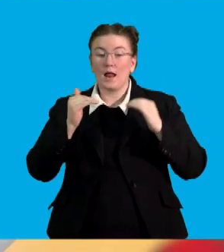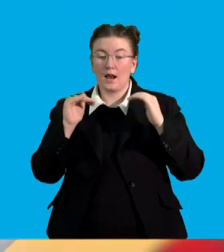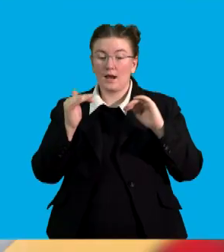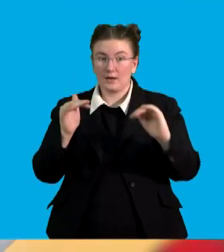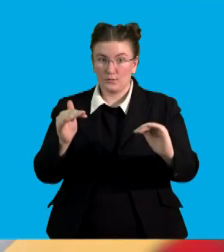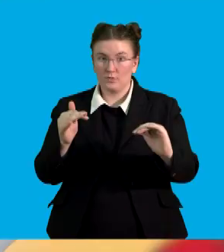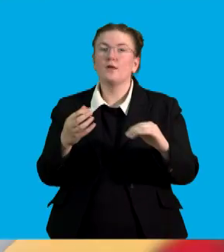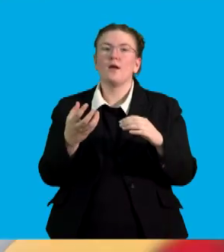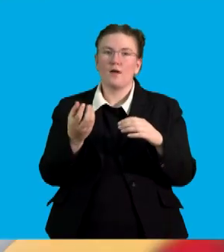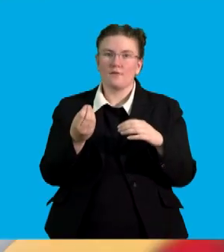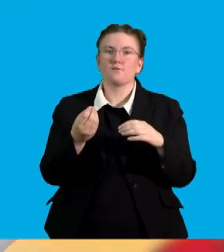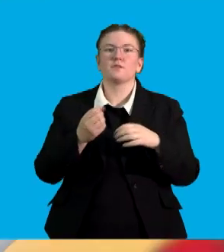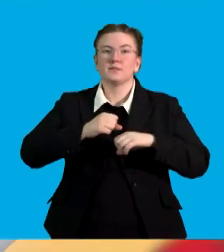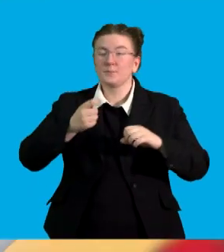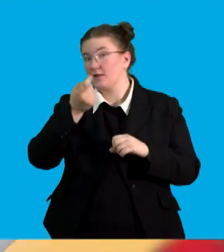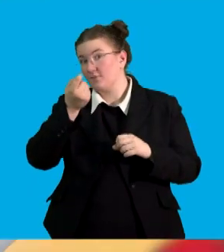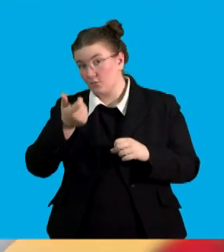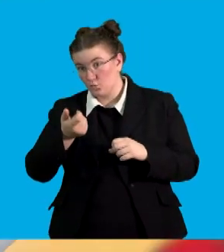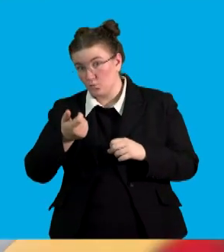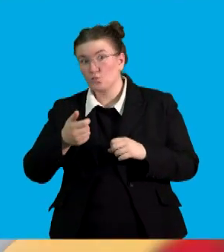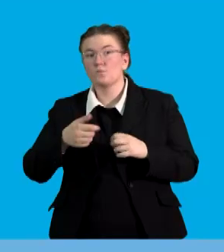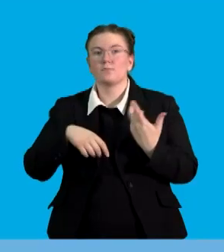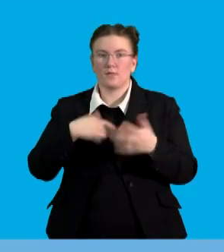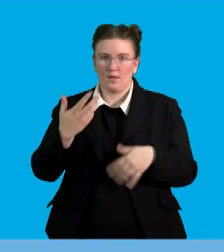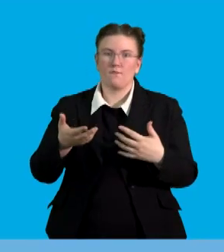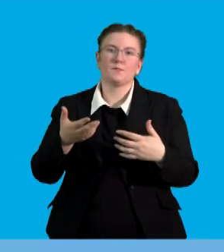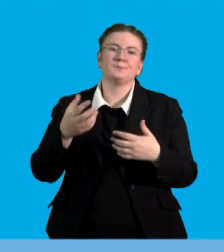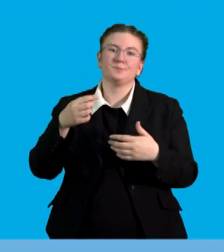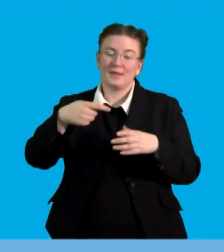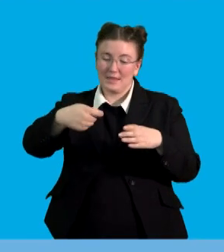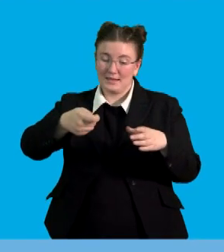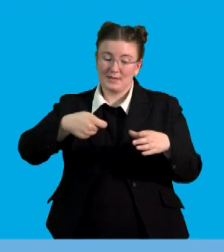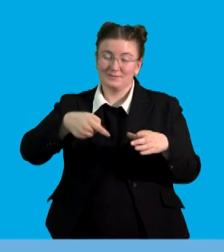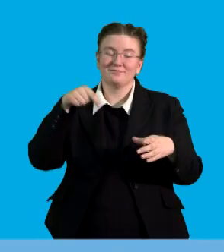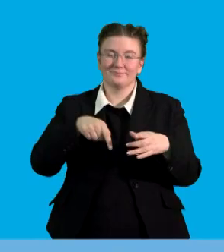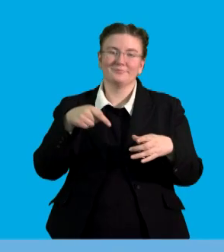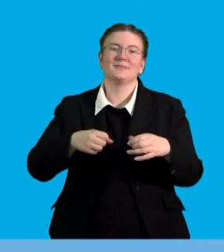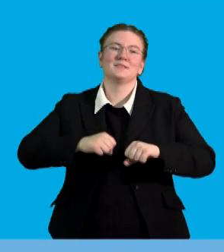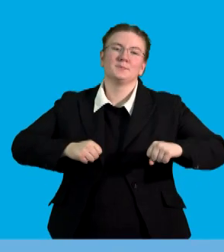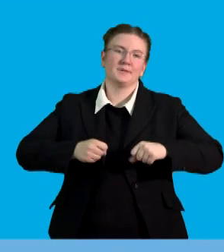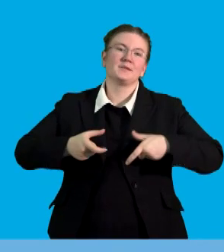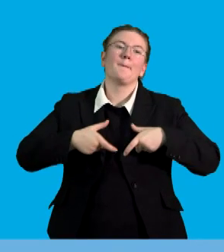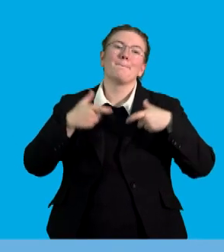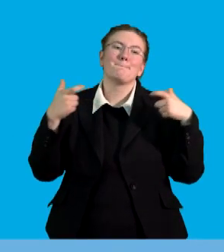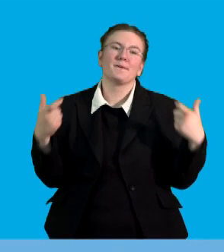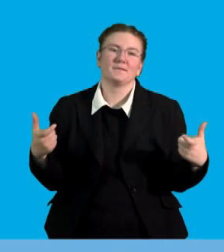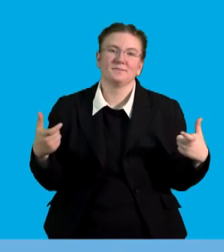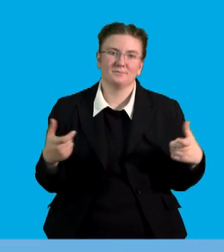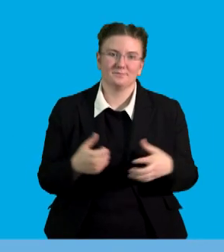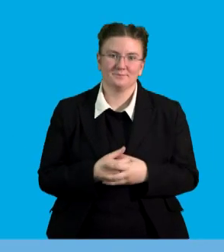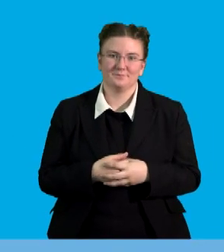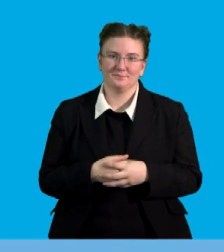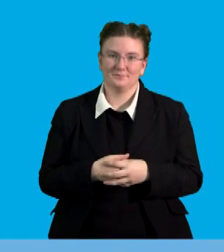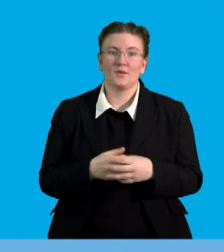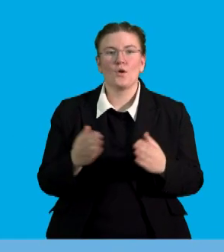larger than as compared to the solids. However, in gases, the spaces between the particles are